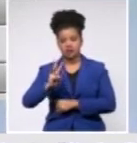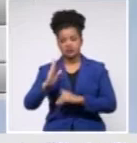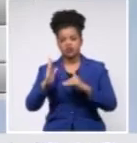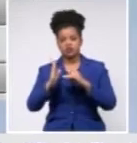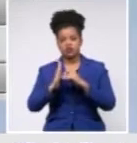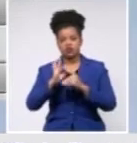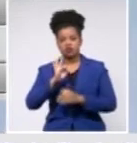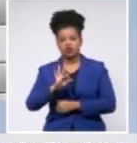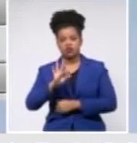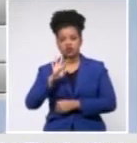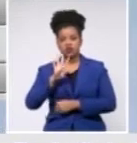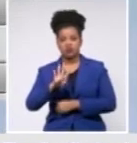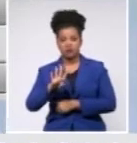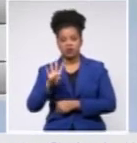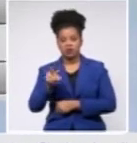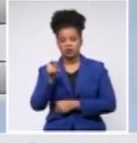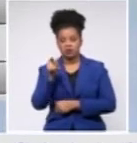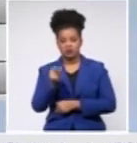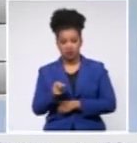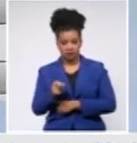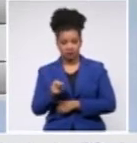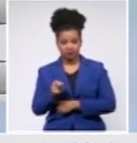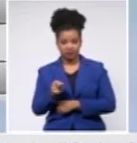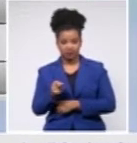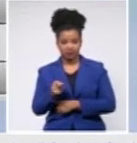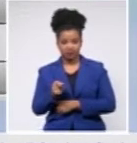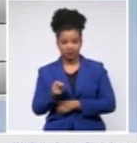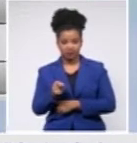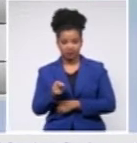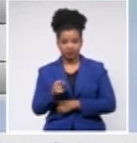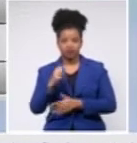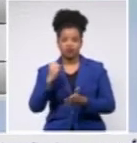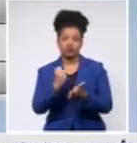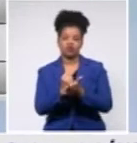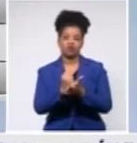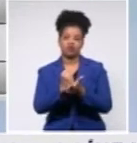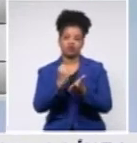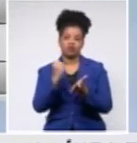32,613,844 confirmed cases since the start of the pandemic.